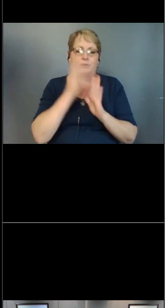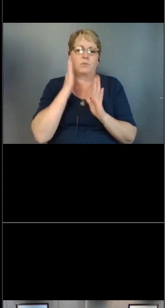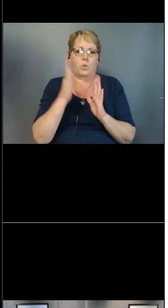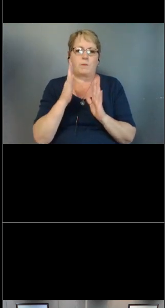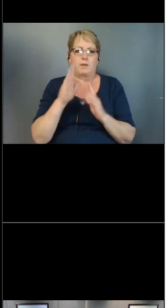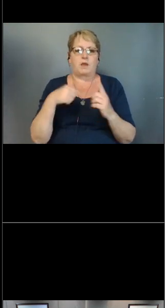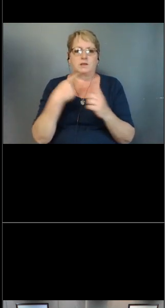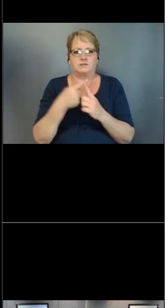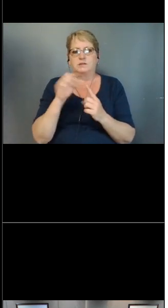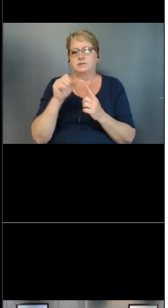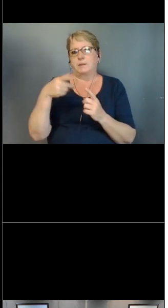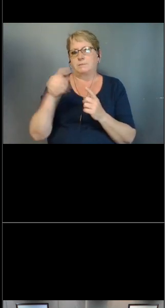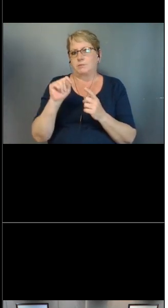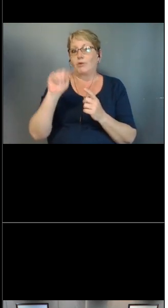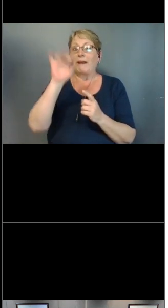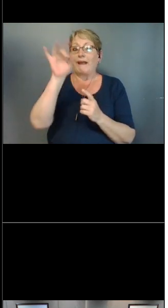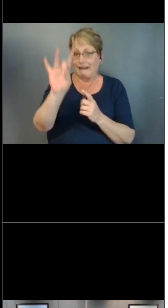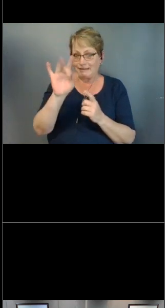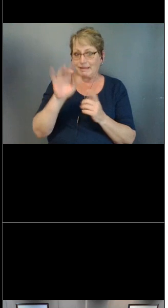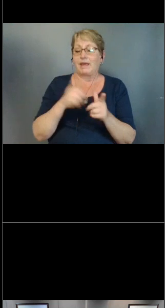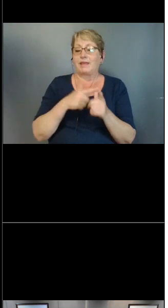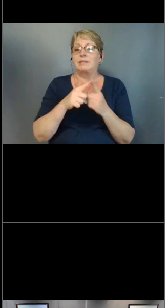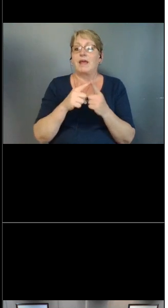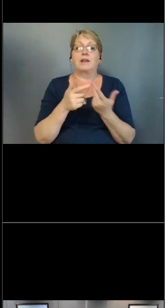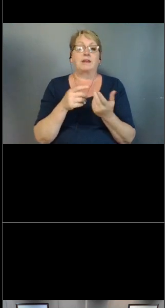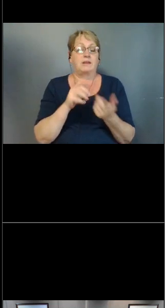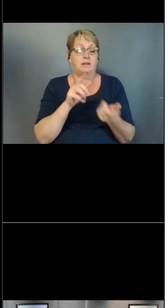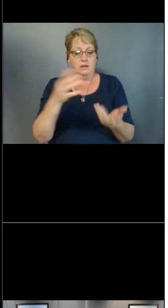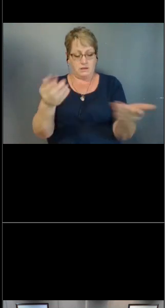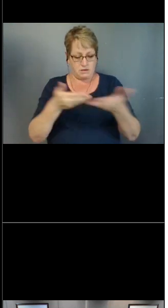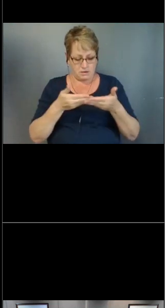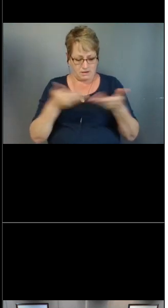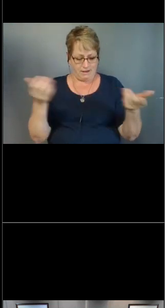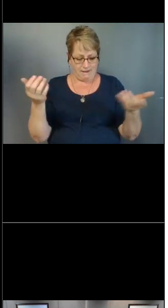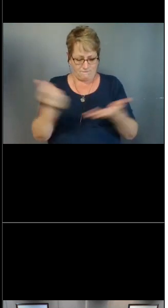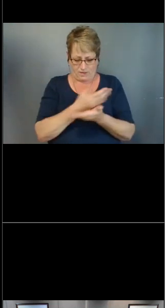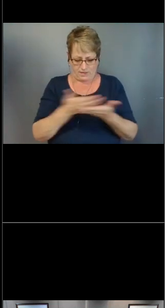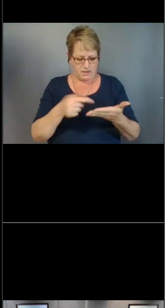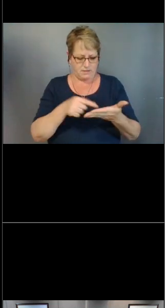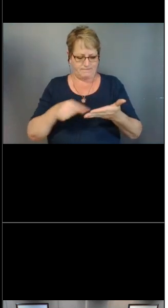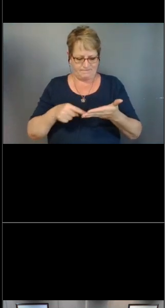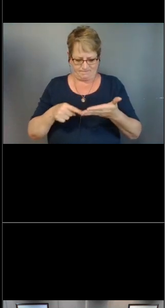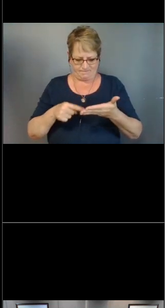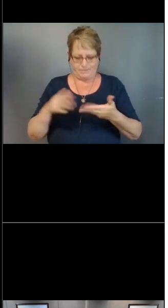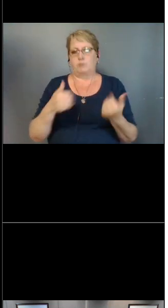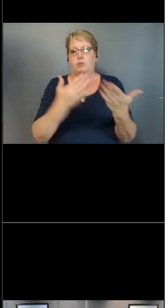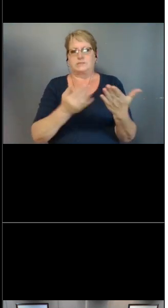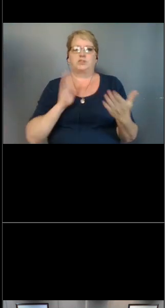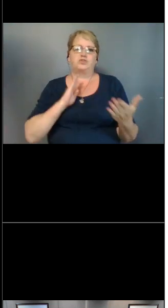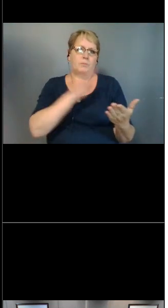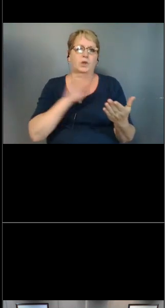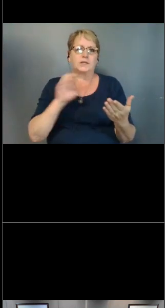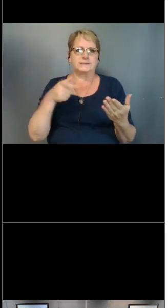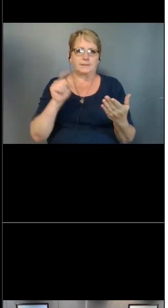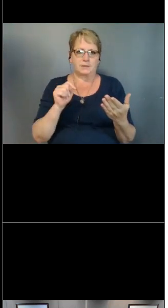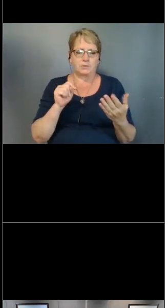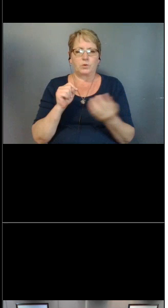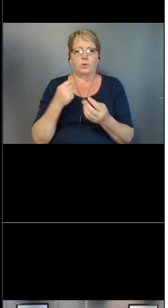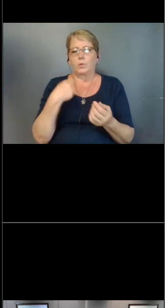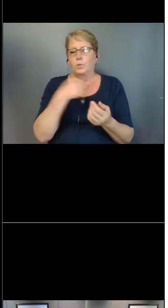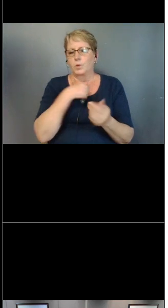comments are received, staff will modify the plan as necessary and present to our board for adoption in September. We are planning a phased